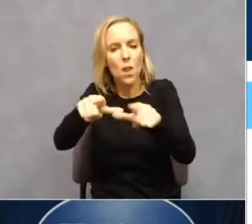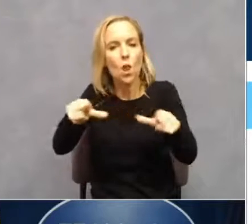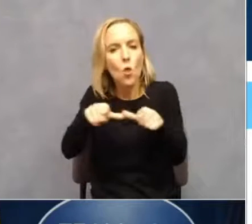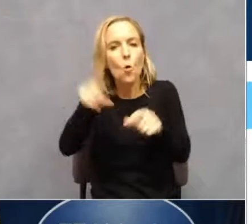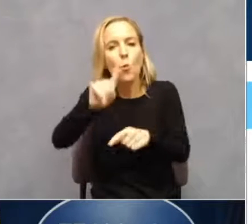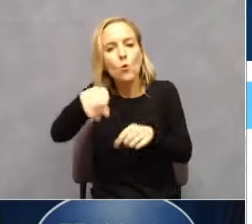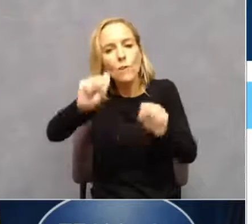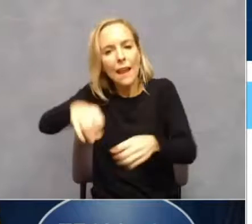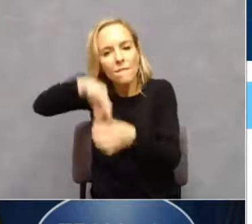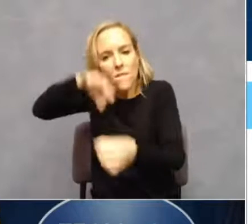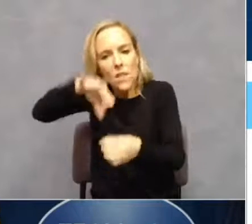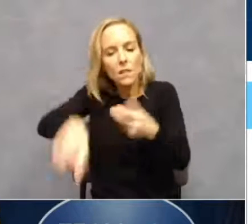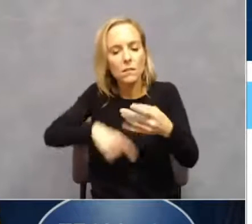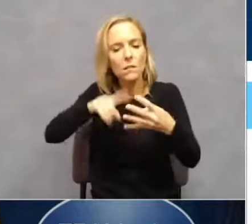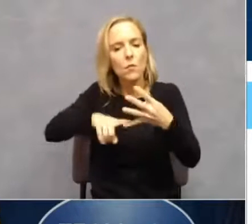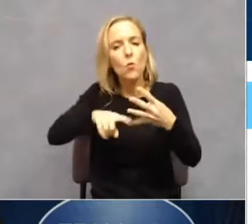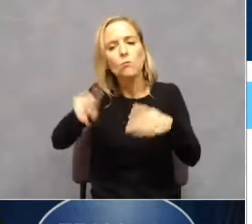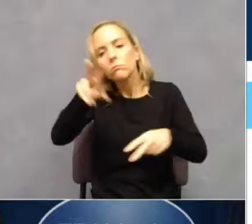to view a sample ballot.